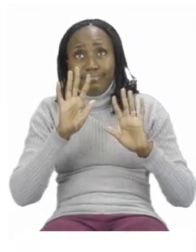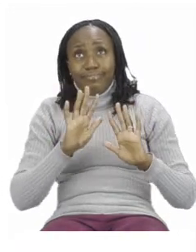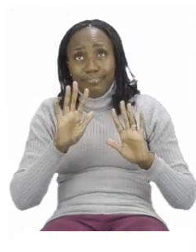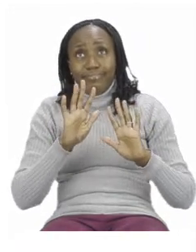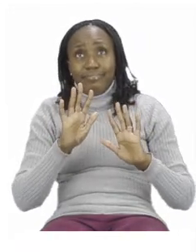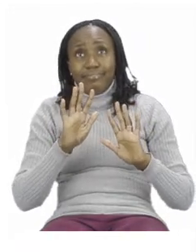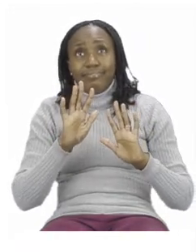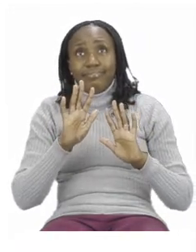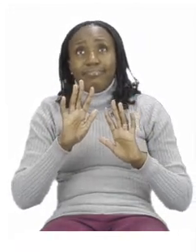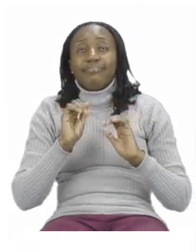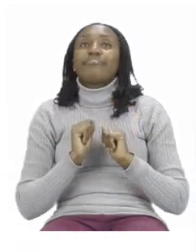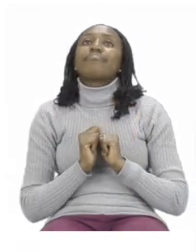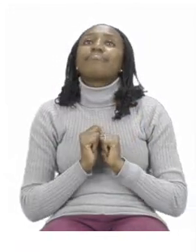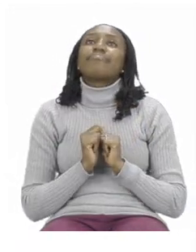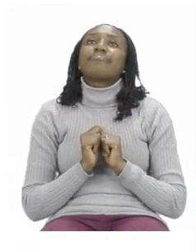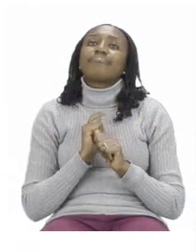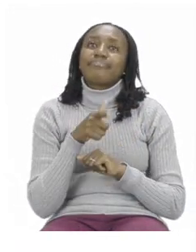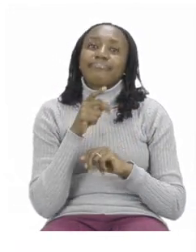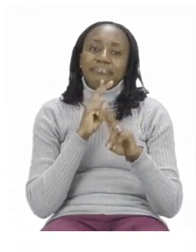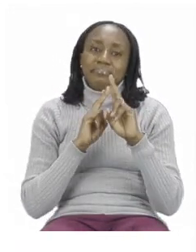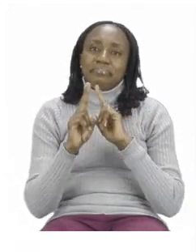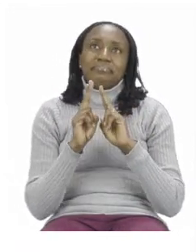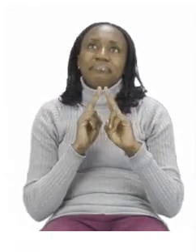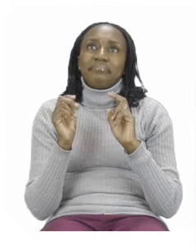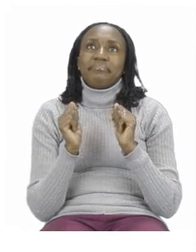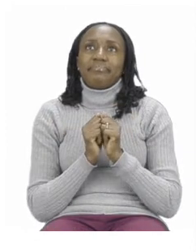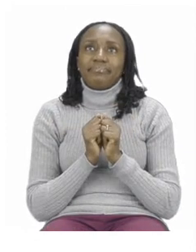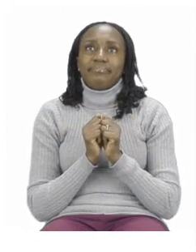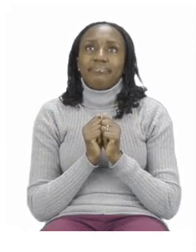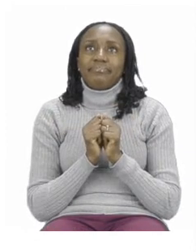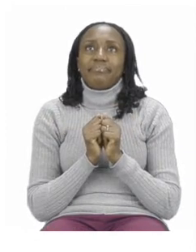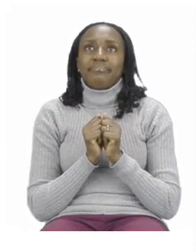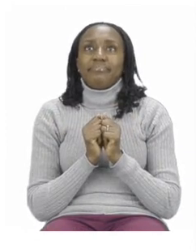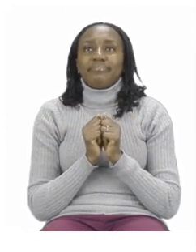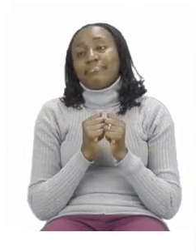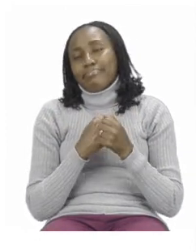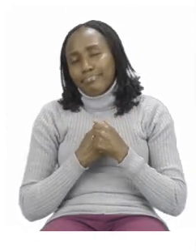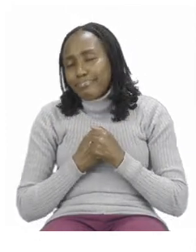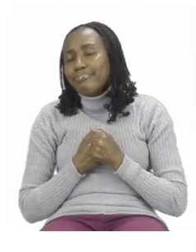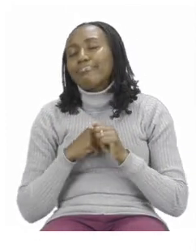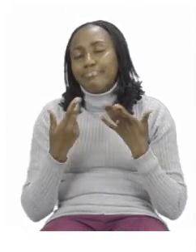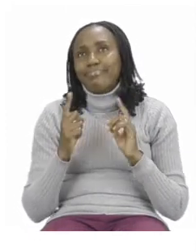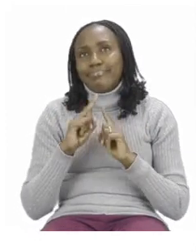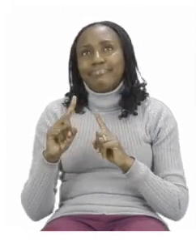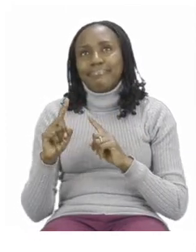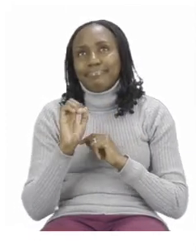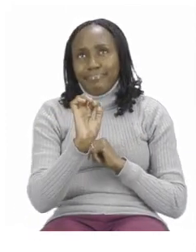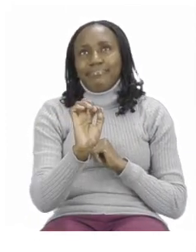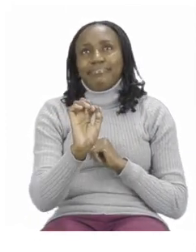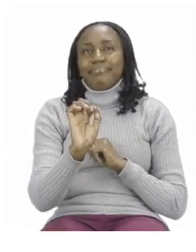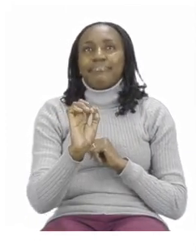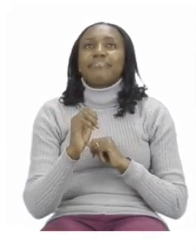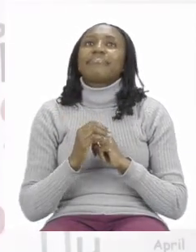then afterwards, you can discuss it or talk about these sources with a parent or your teacher.